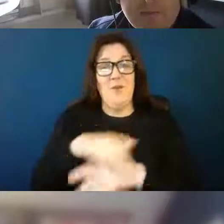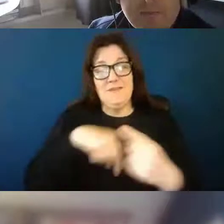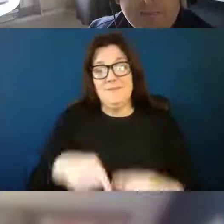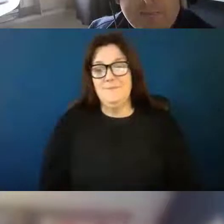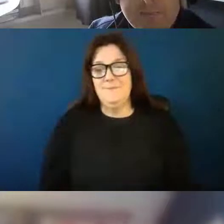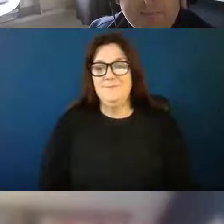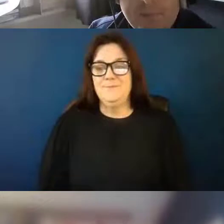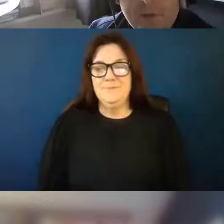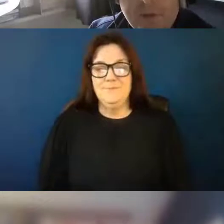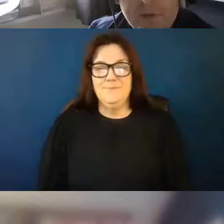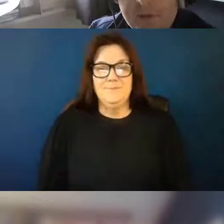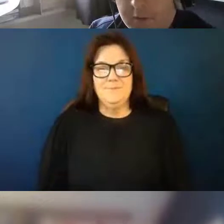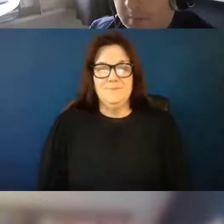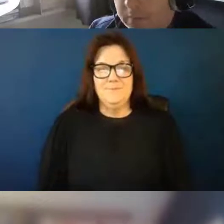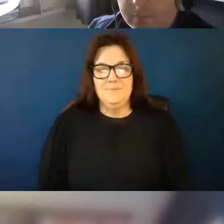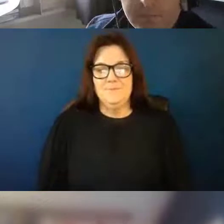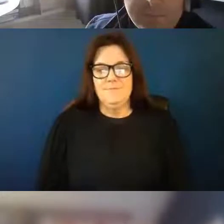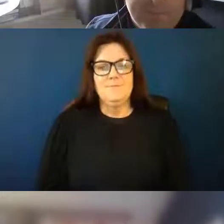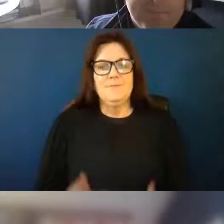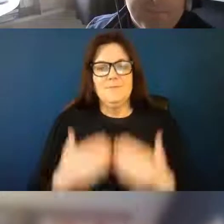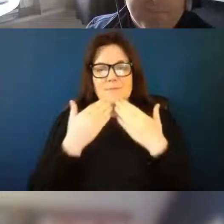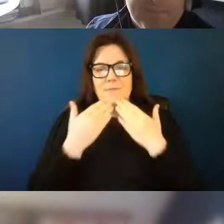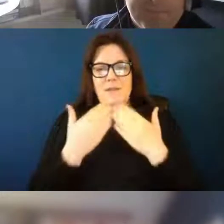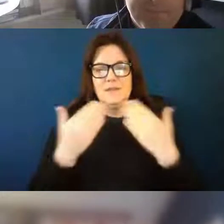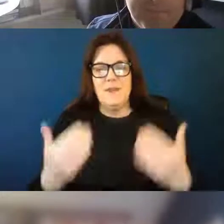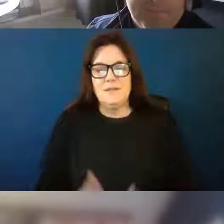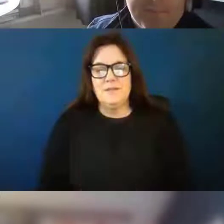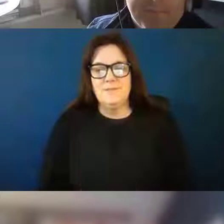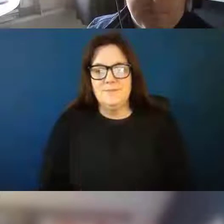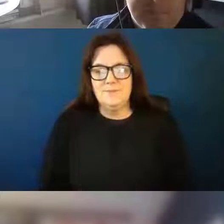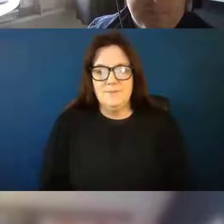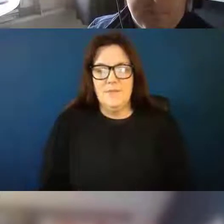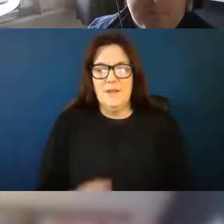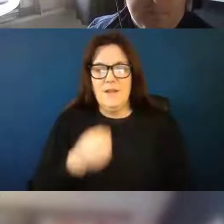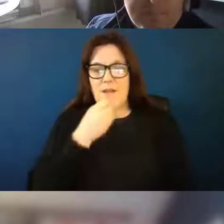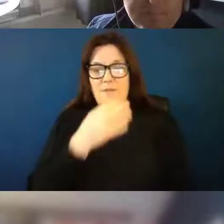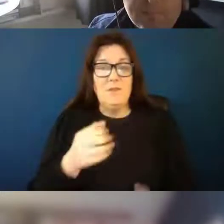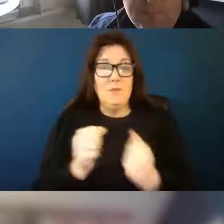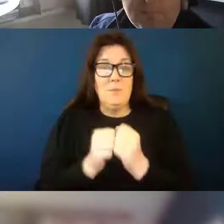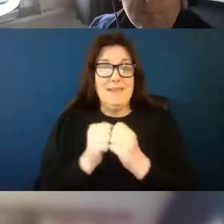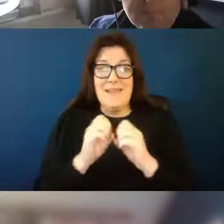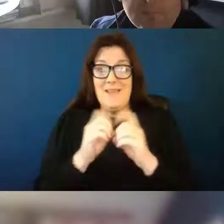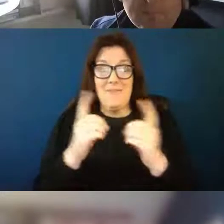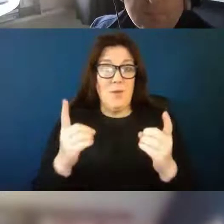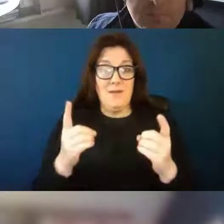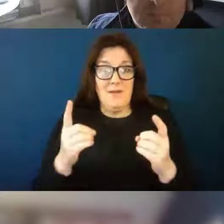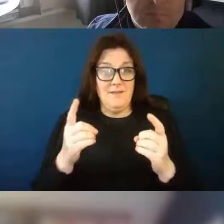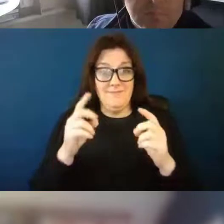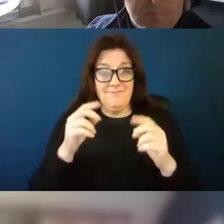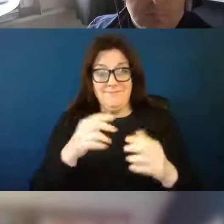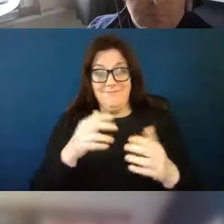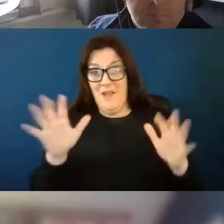Great stuff. Thanks a lot, Tomas, and very lovely to meet everybody virtually today.